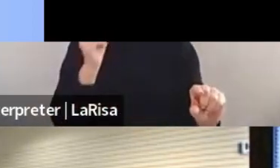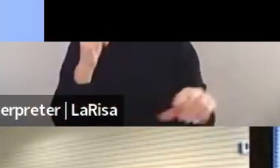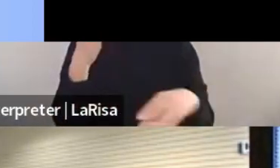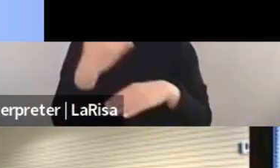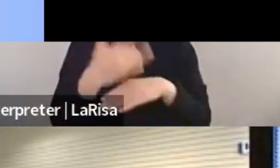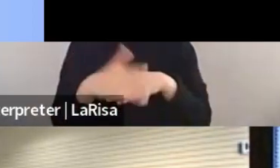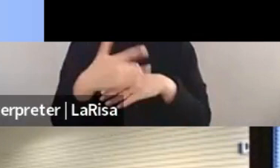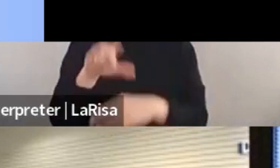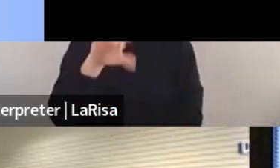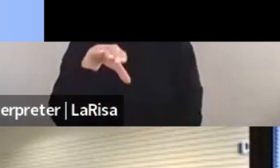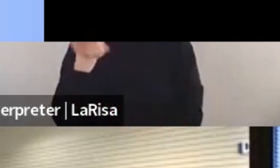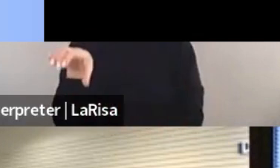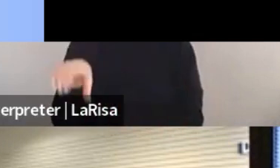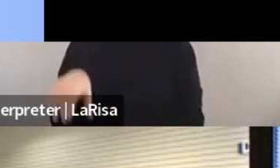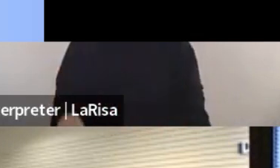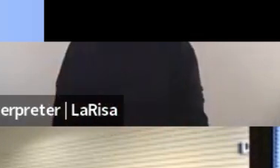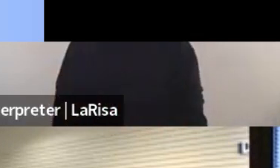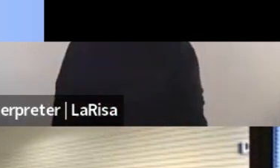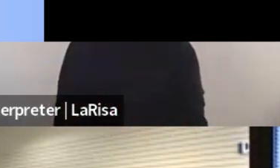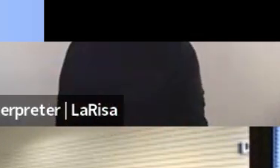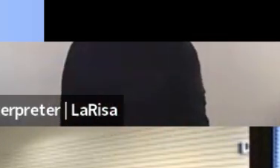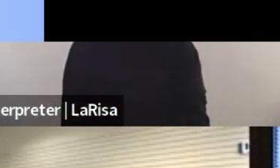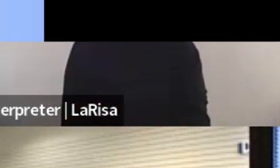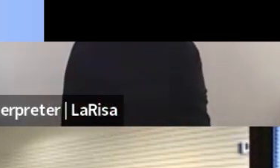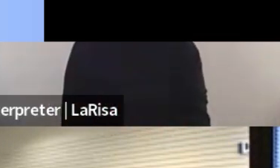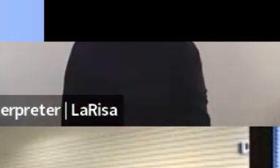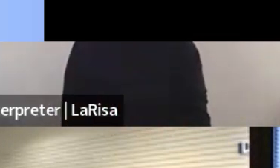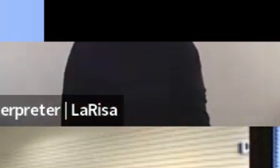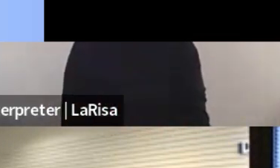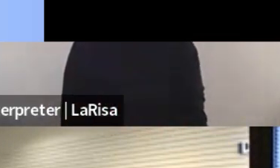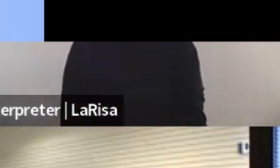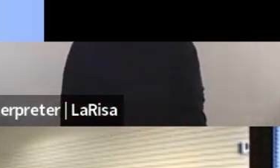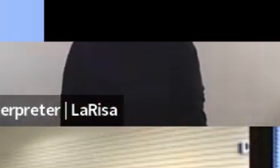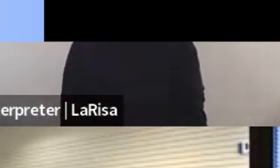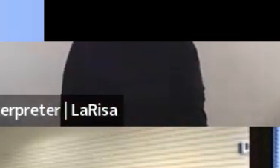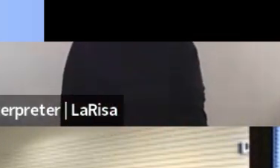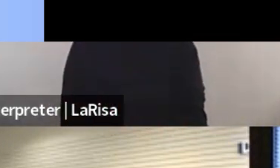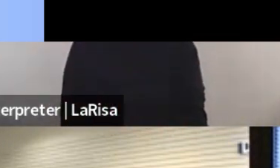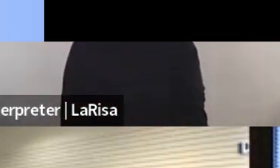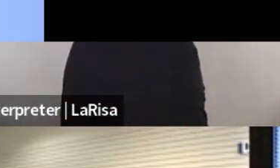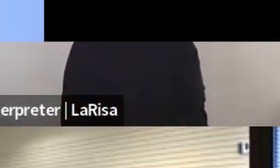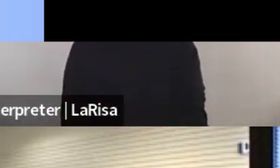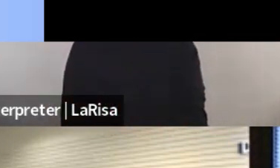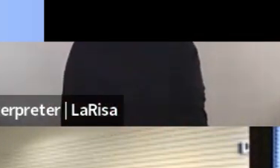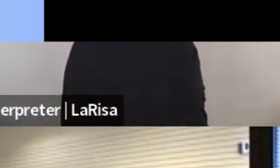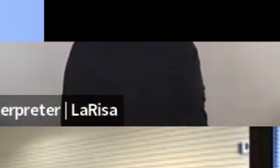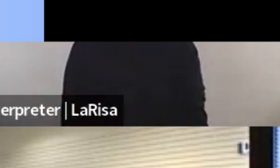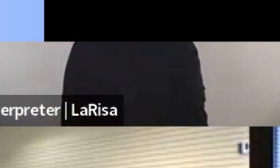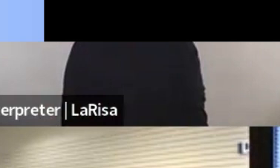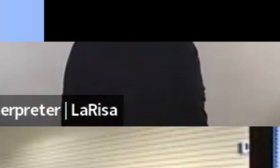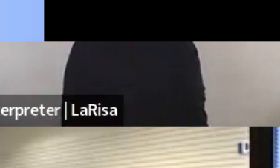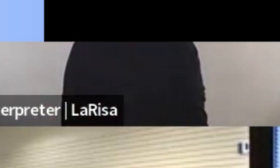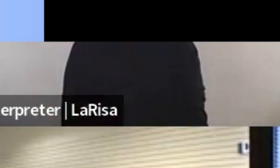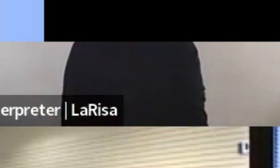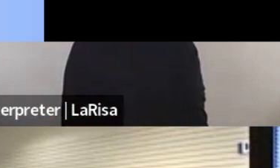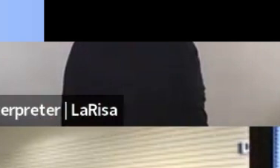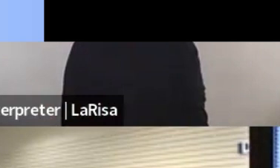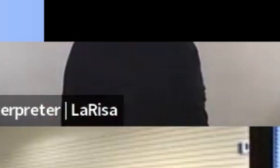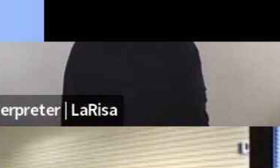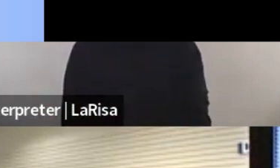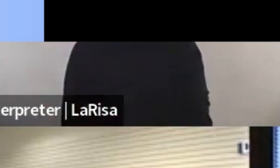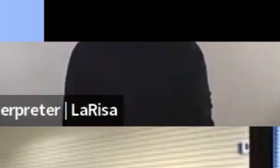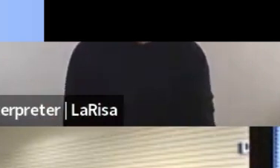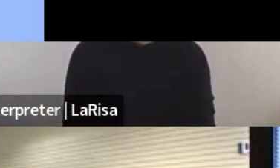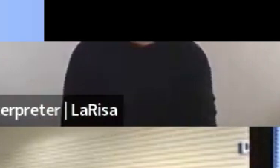by looking at the toolbar that is usually at the bottom of your screen and clicking on the captioning button, and it'll show the